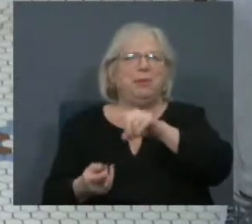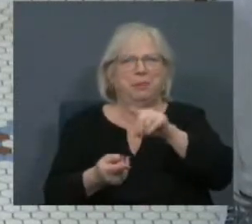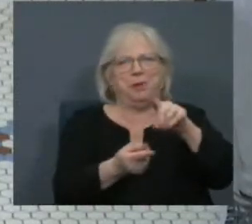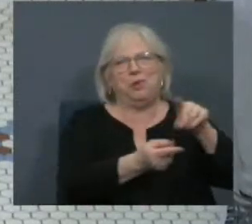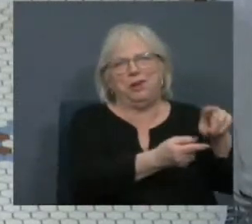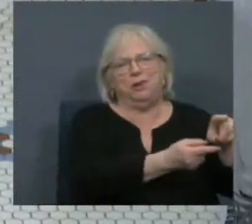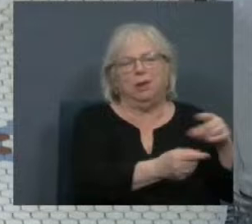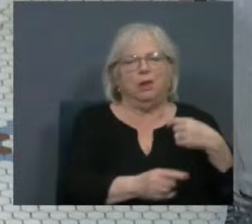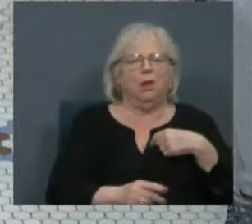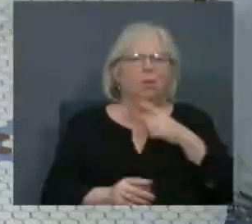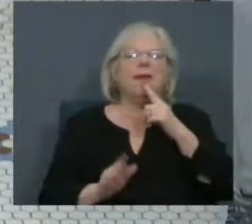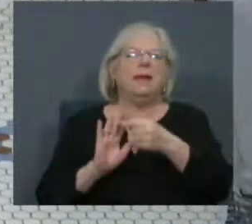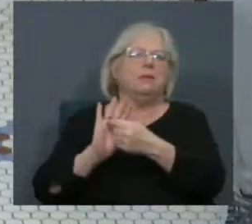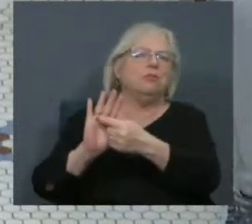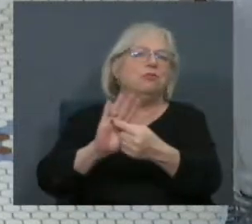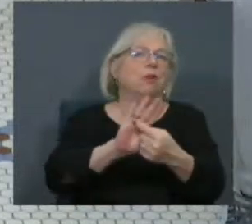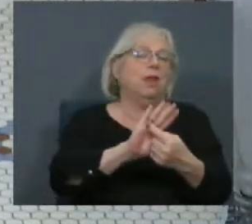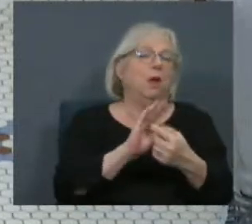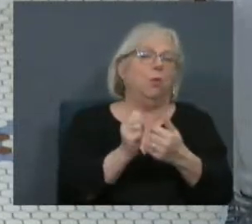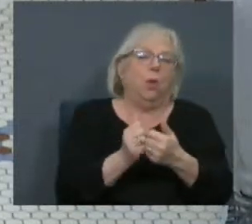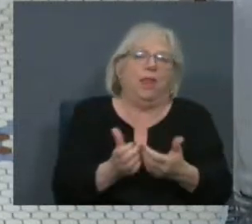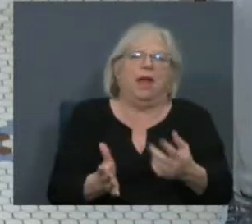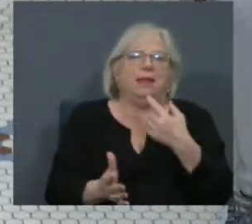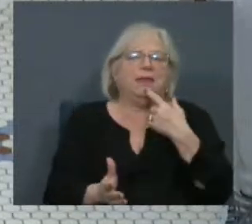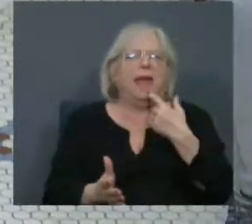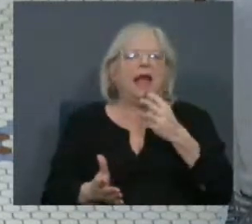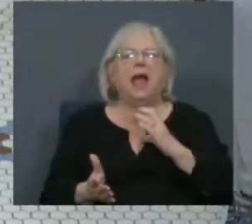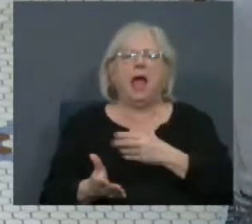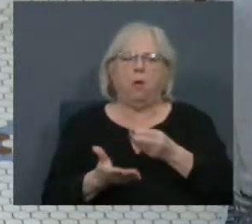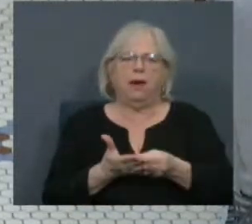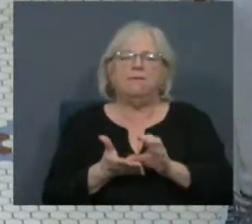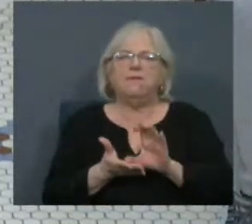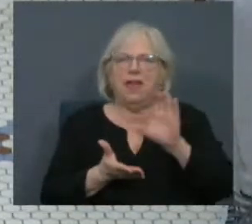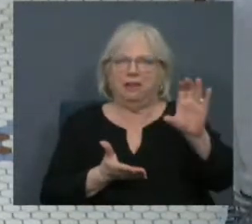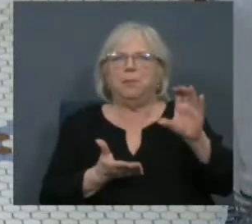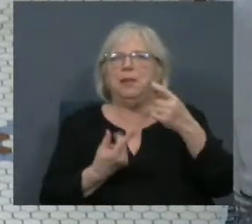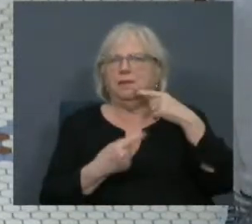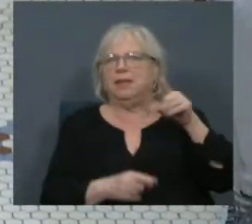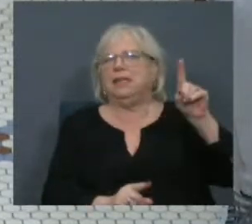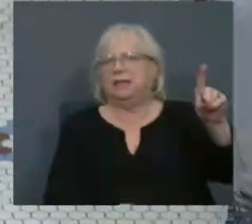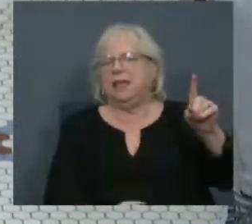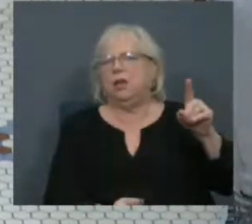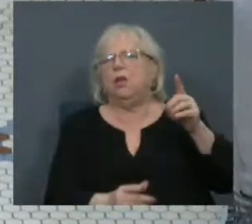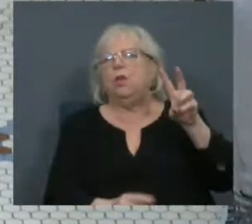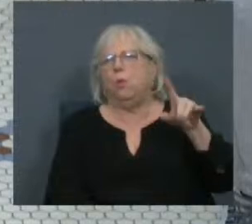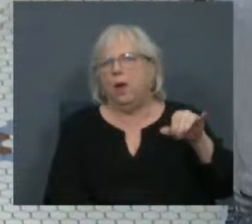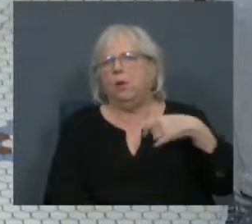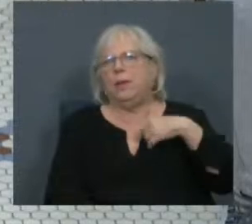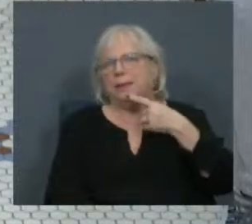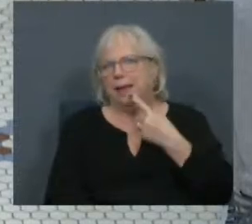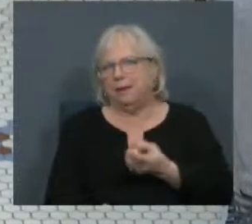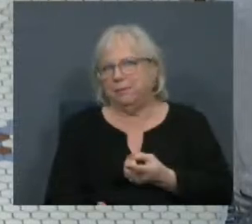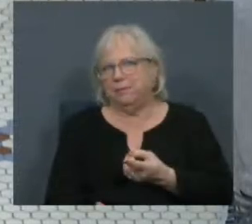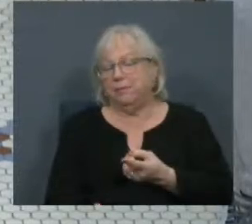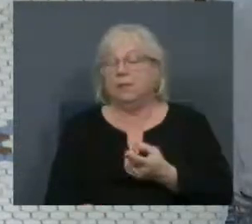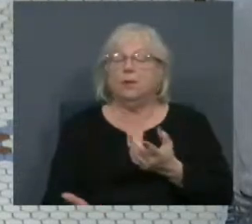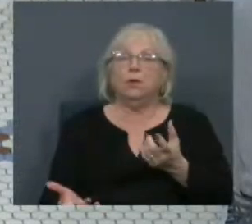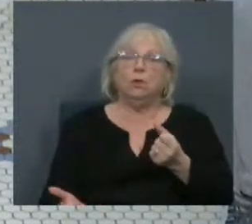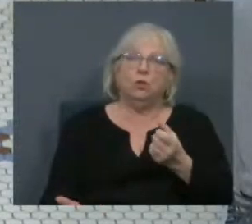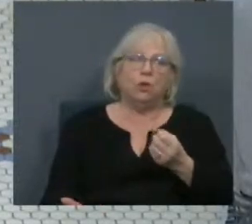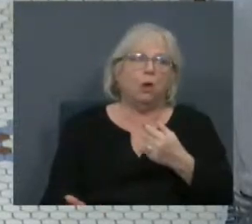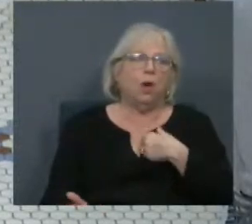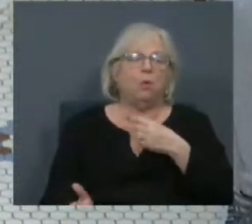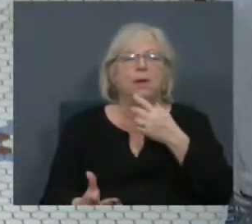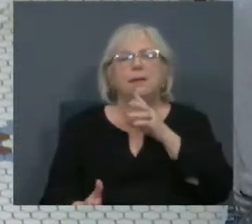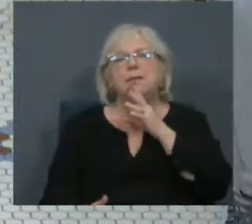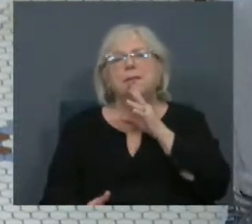point to those without actually saying that our investments have done what we have said they're going to do. So furthermore, I'm going to